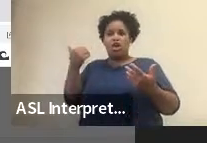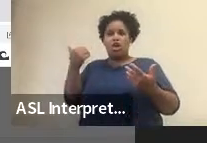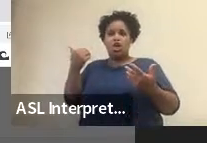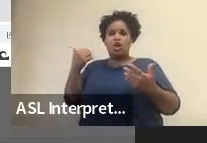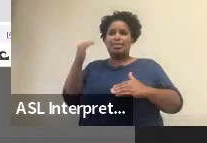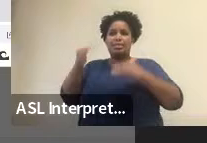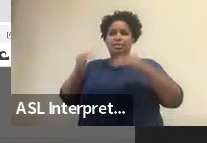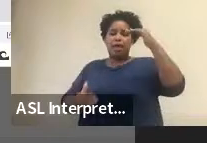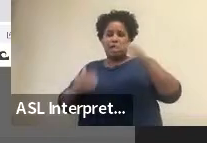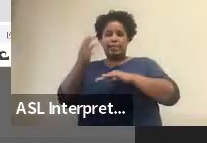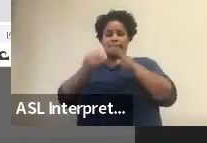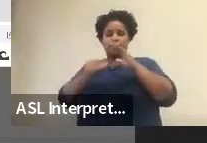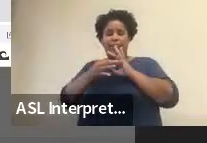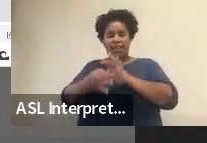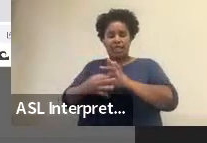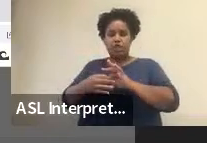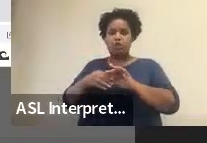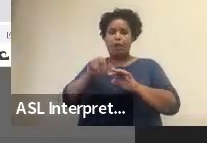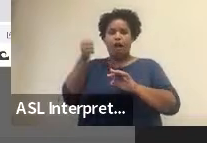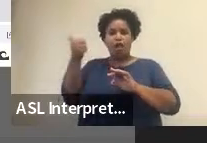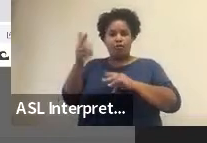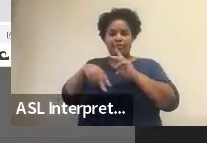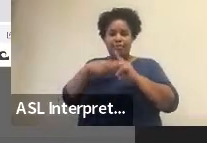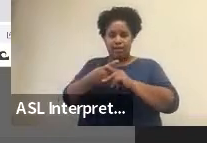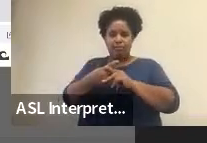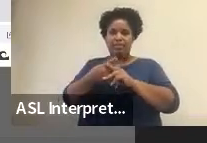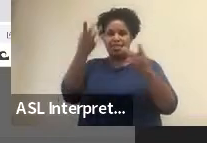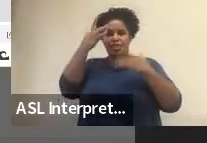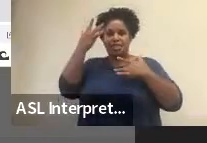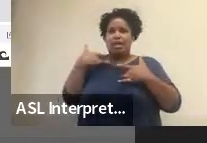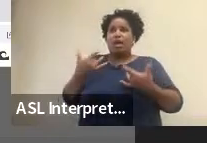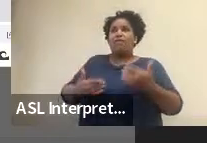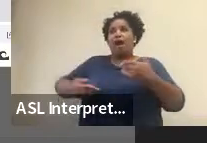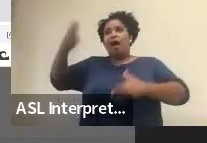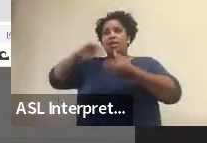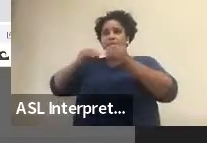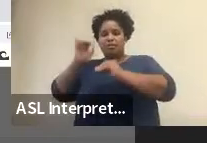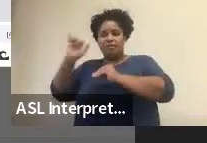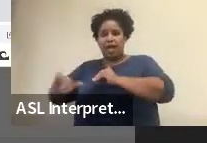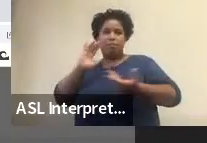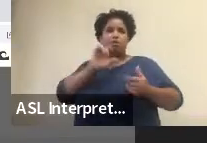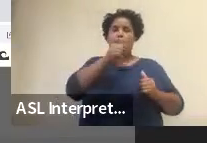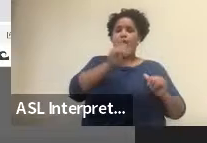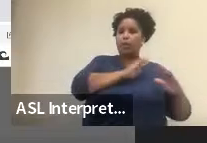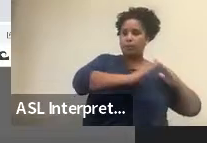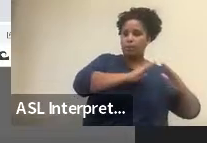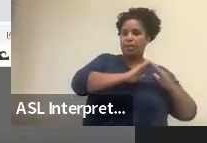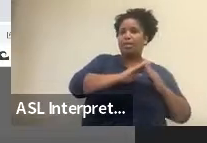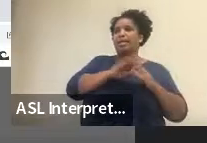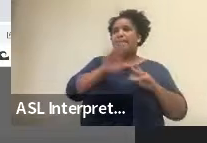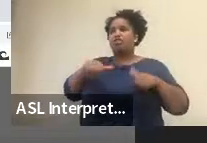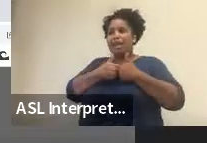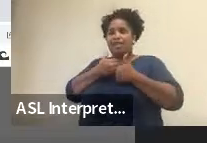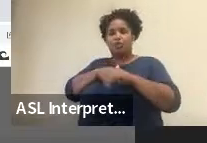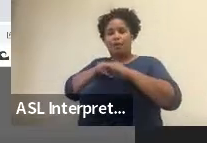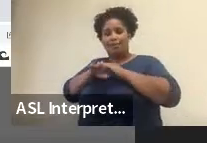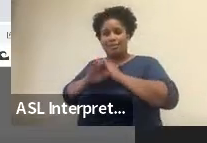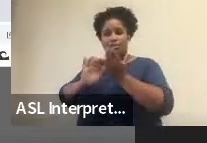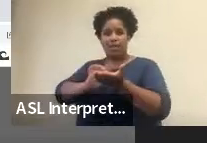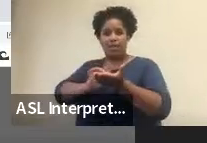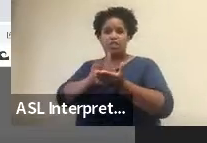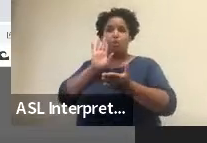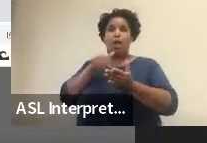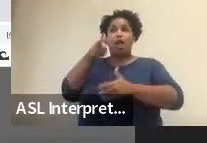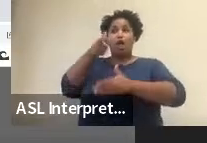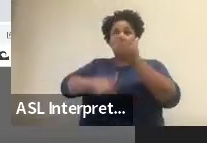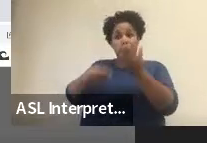and have diminished access to, traditional ways of getting medication. So the fact that it's going to start to